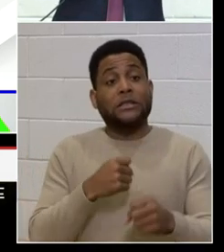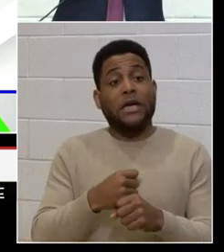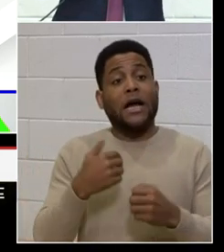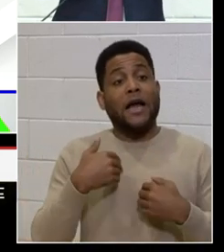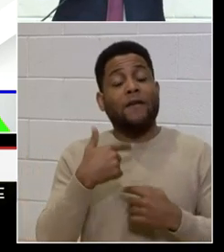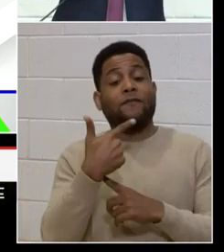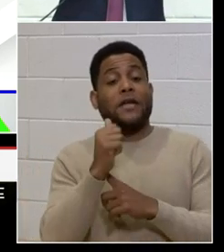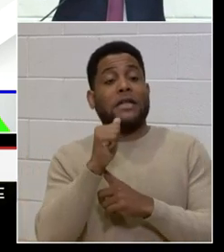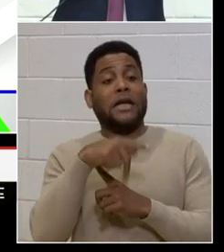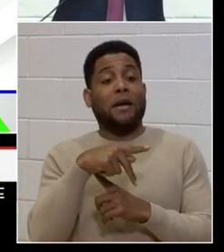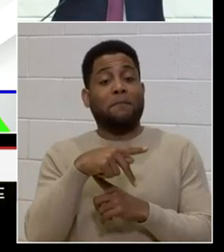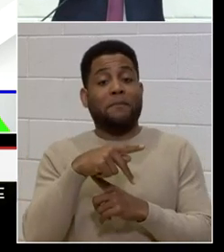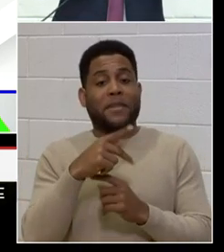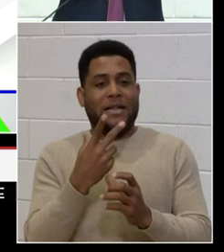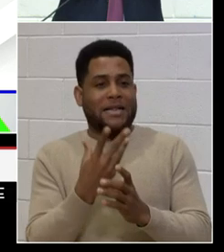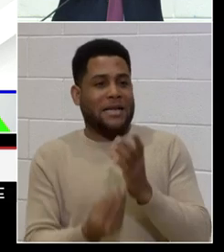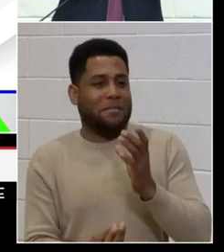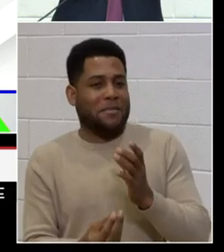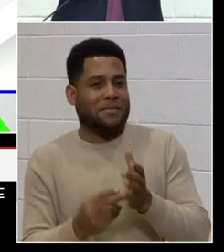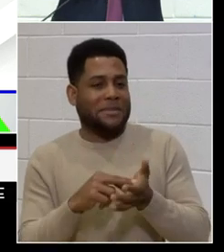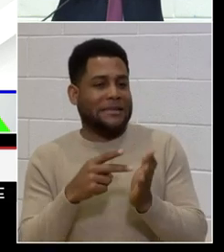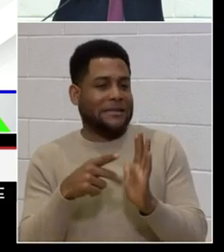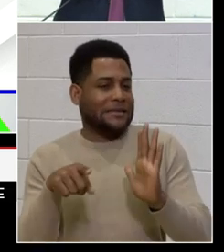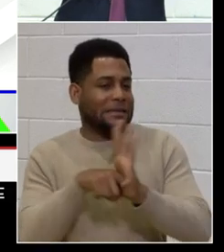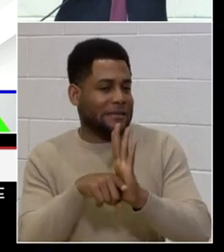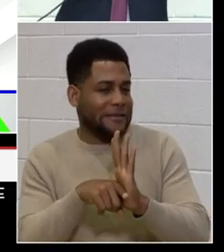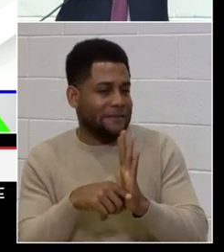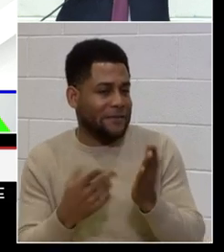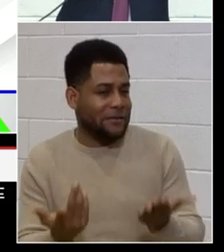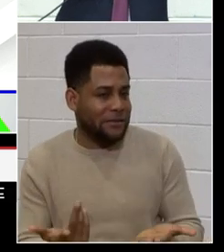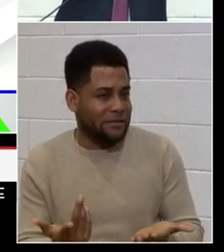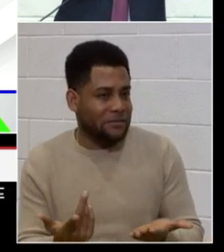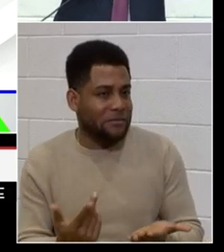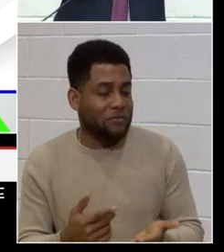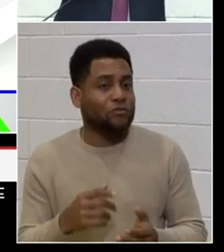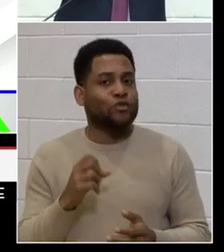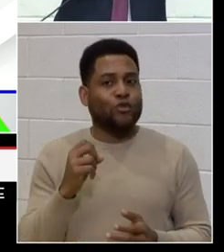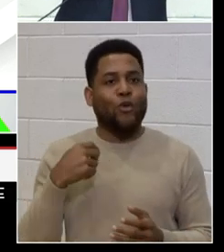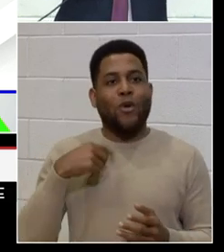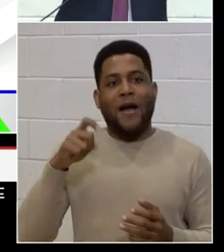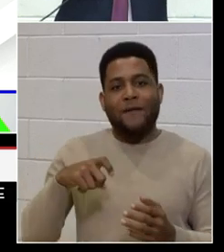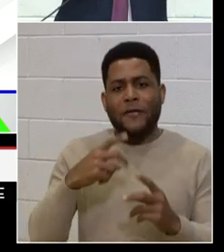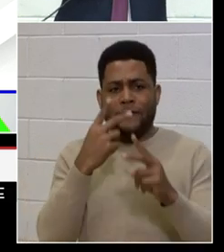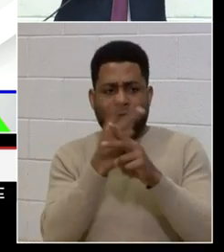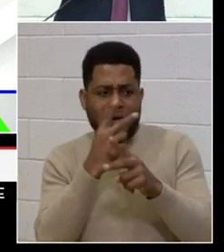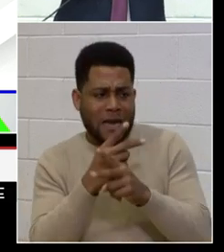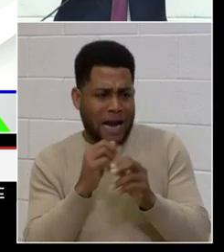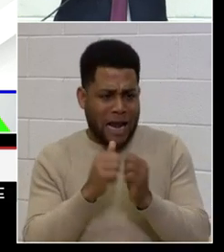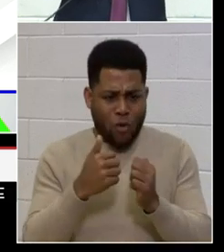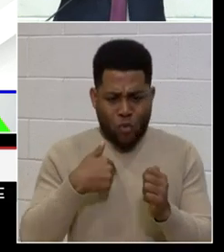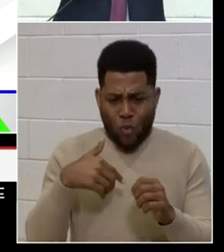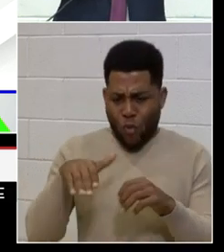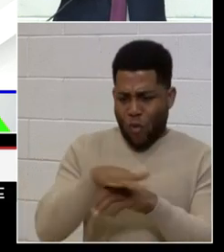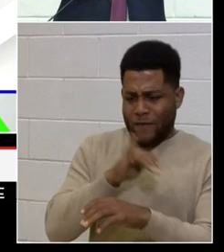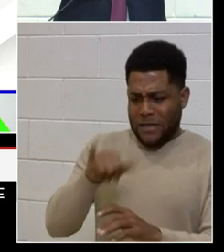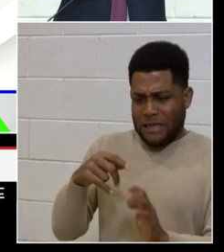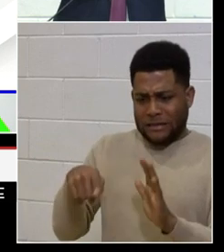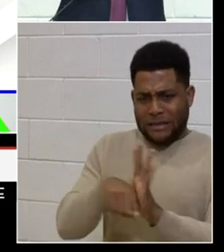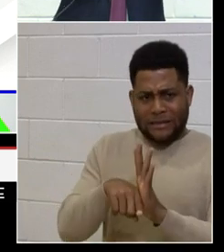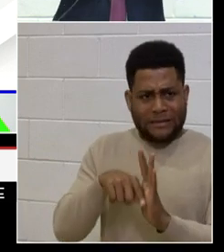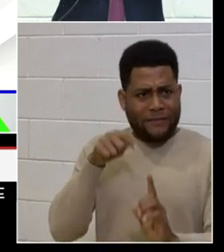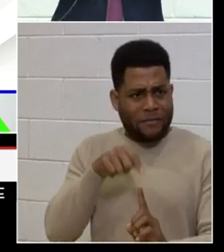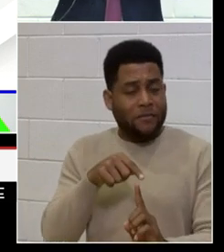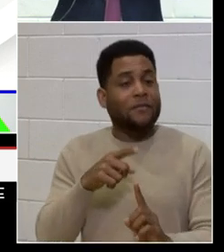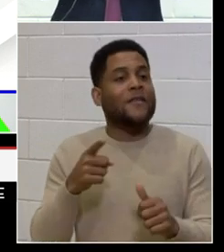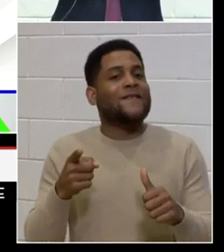close that gap. And as I like to say, before we do anything new, we have to balance the budget. Then we can start to identify ways to